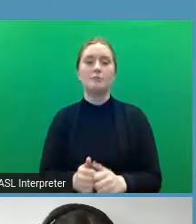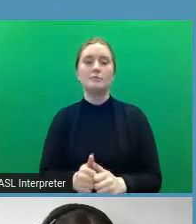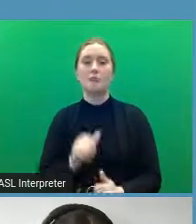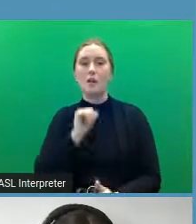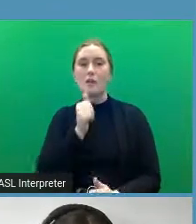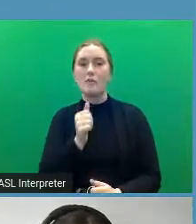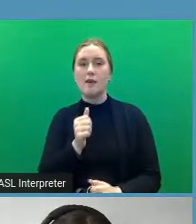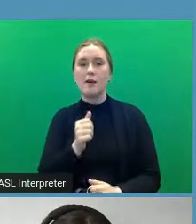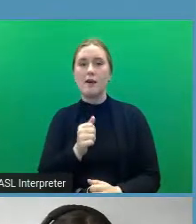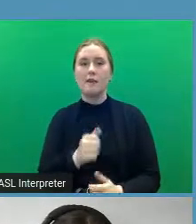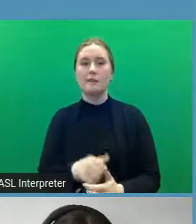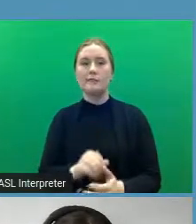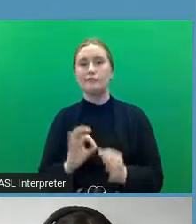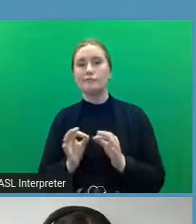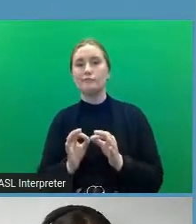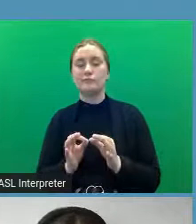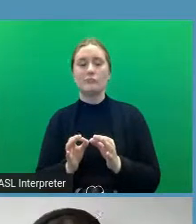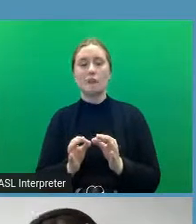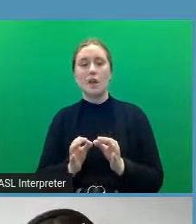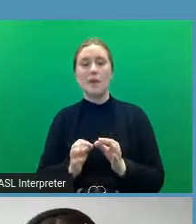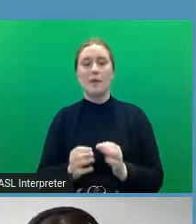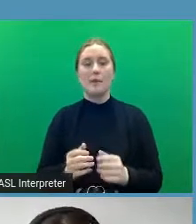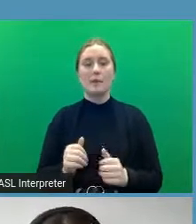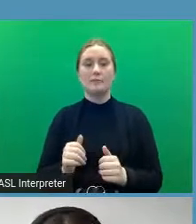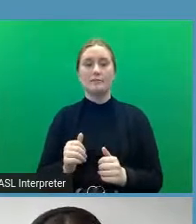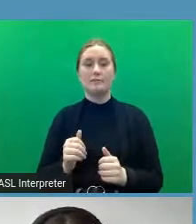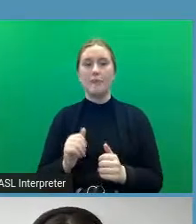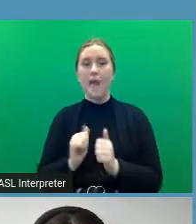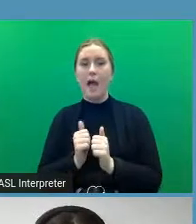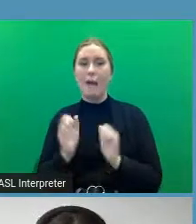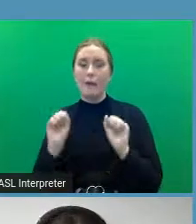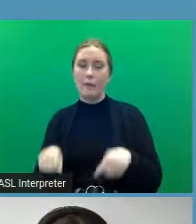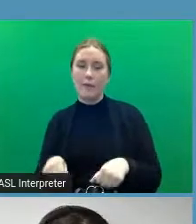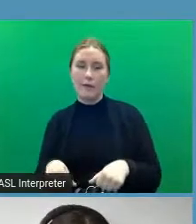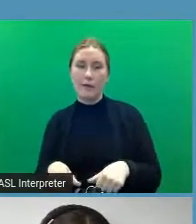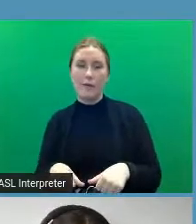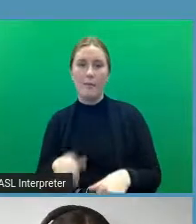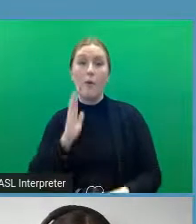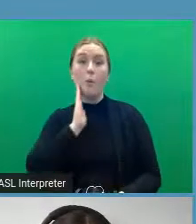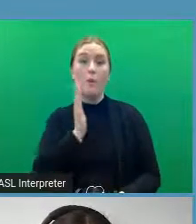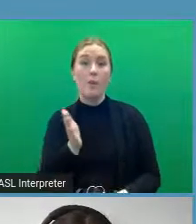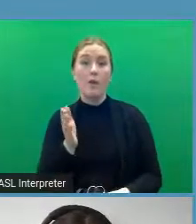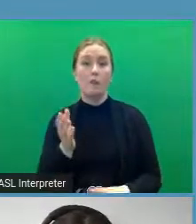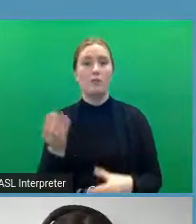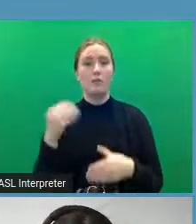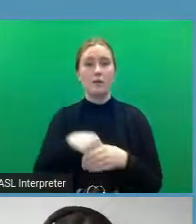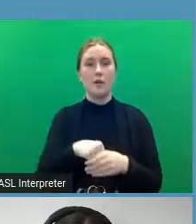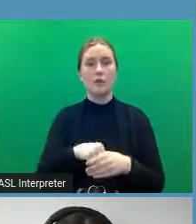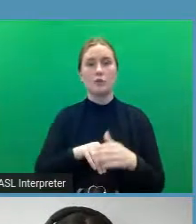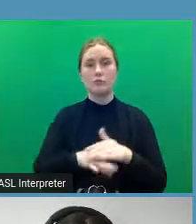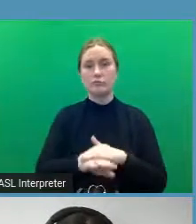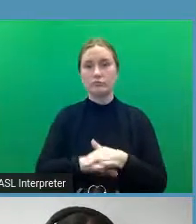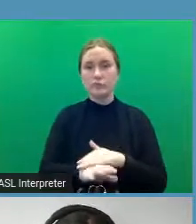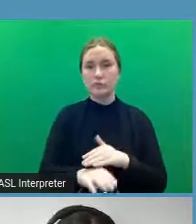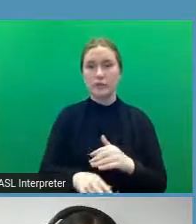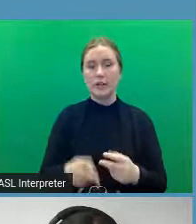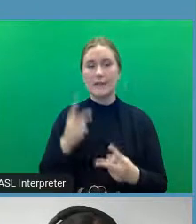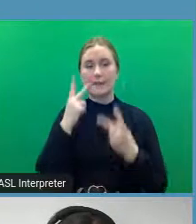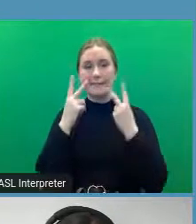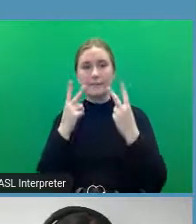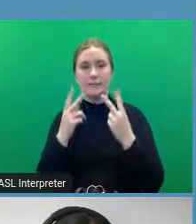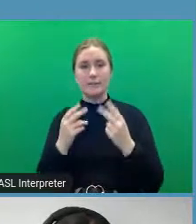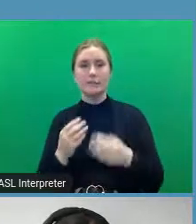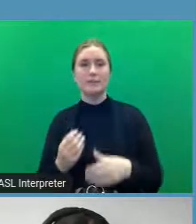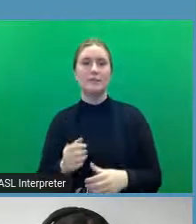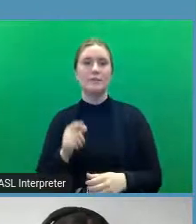the abilities that people are bringing into the table, but an inclusive approach that identifies all of that visual information as part of their